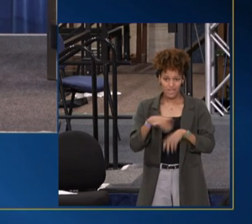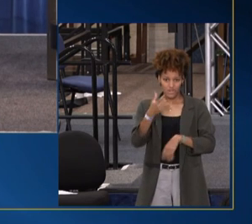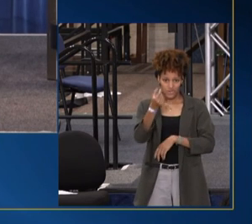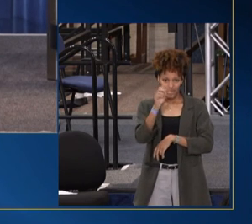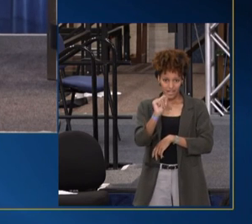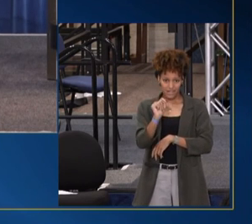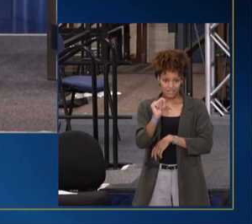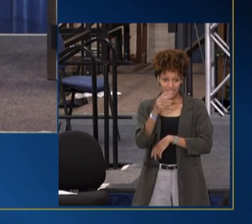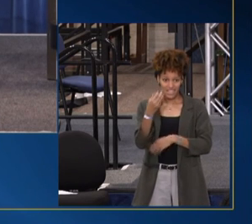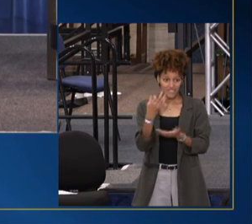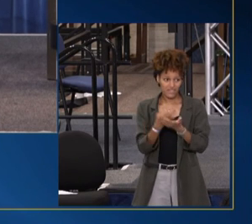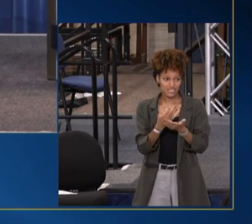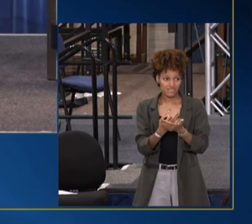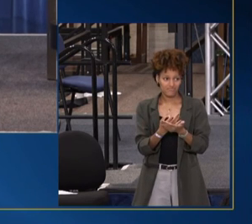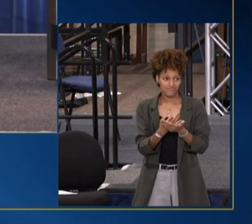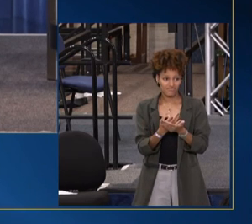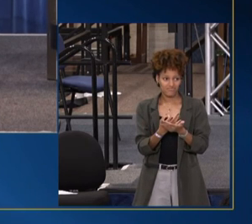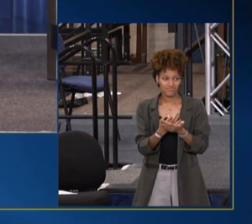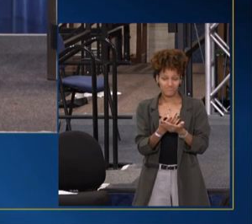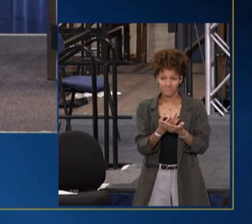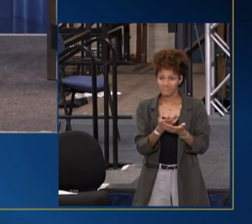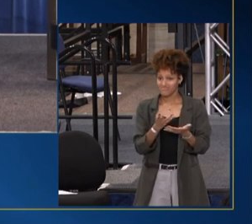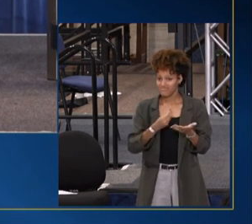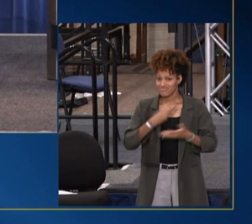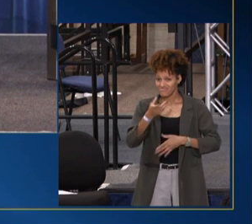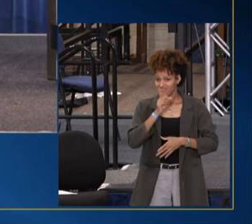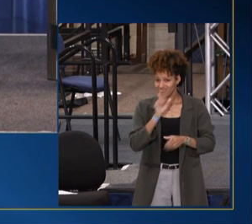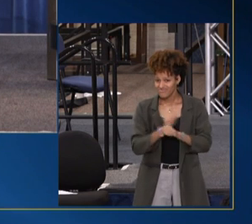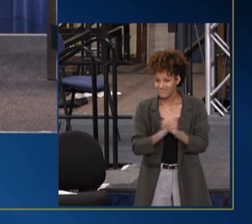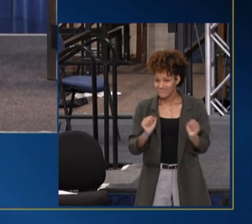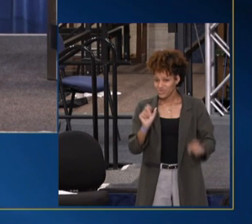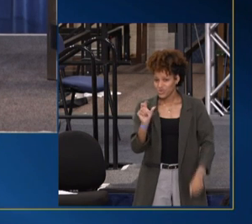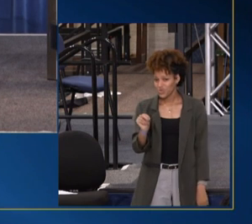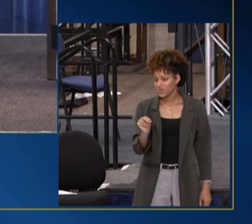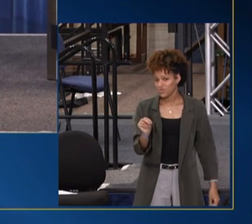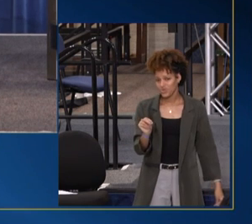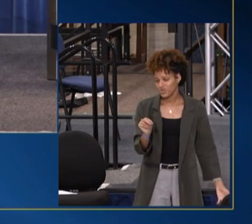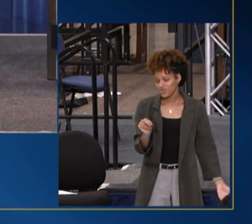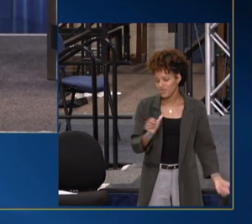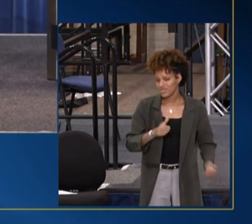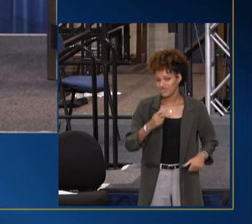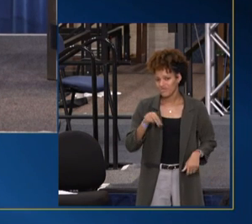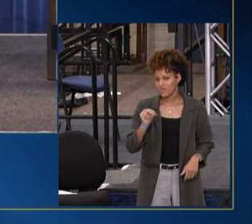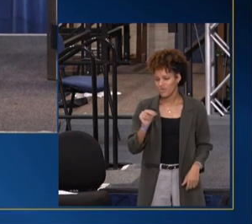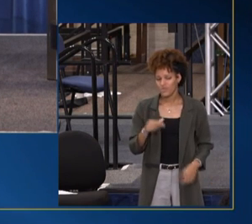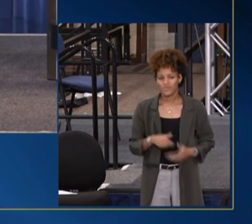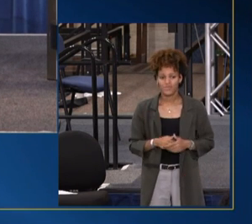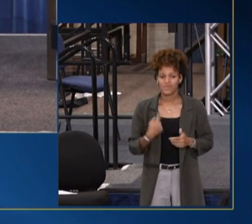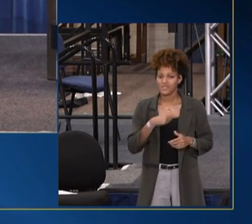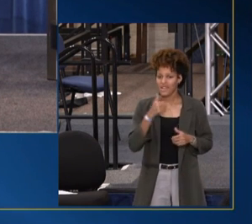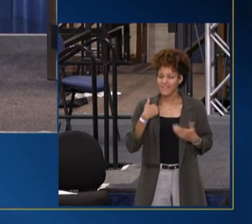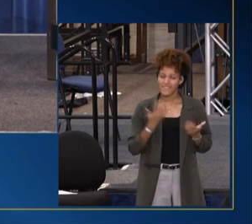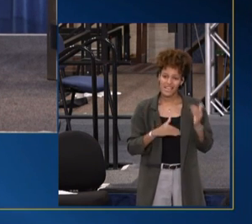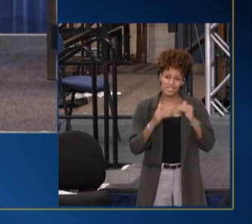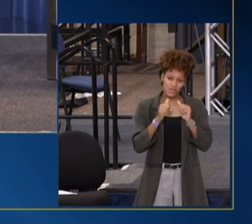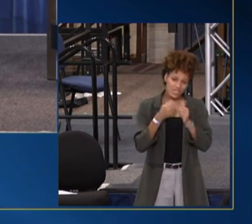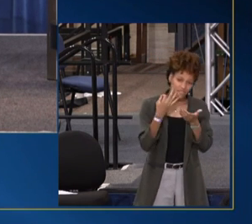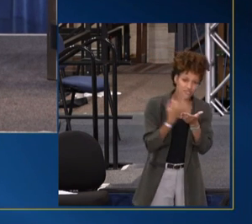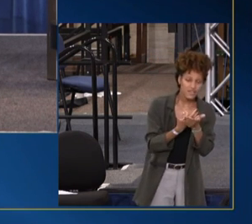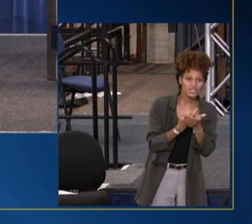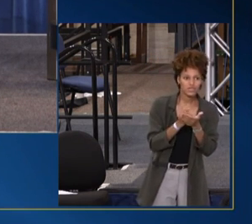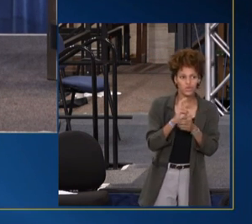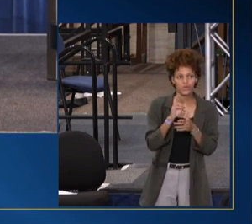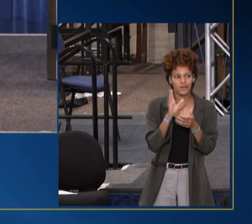that funding? And the reality is, most of the time, it's no. And so if we don't have equity when it comes to funding our